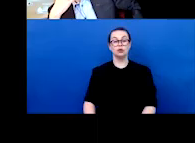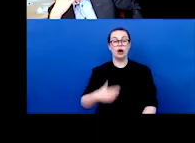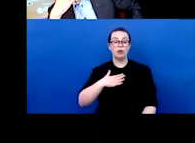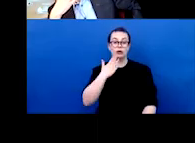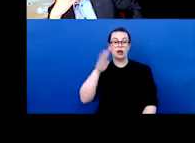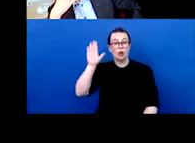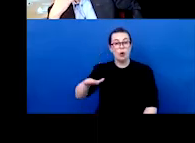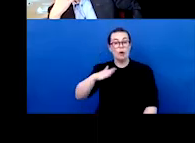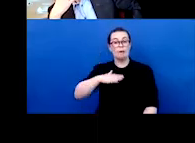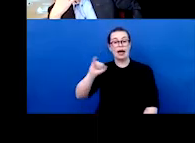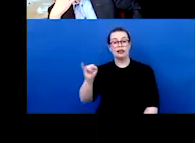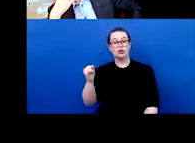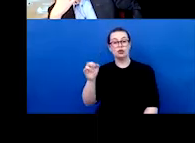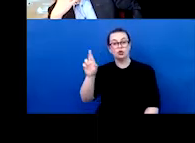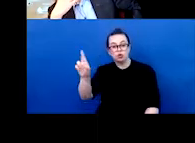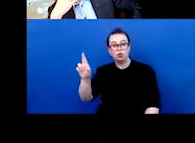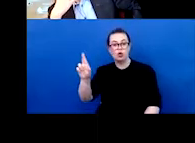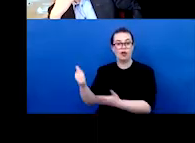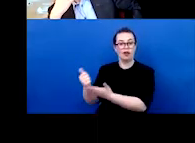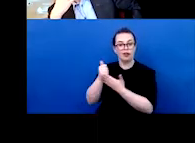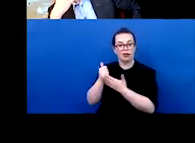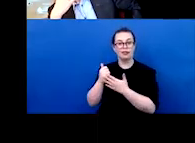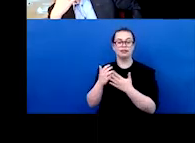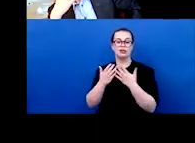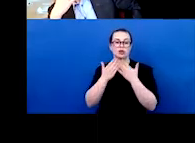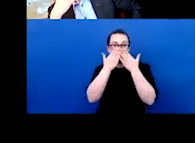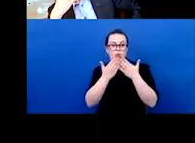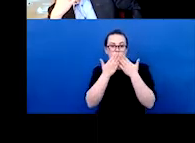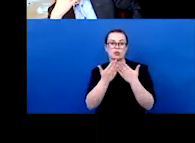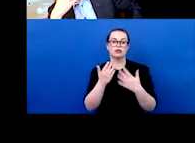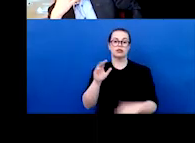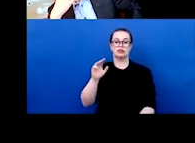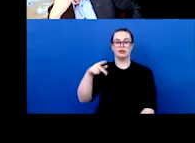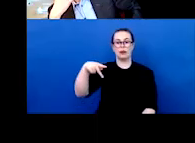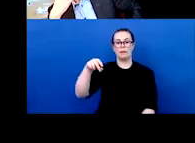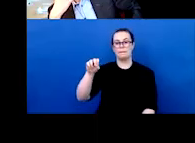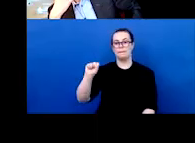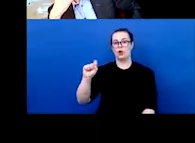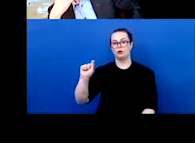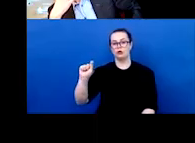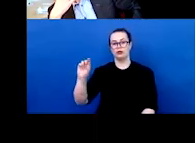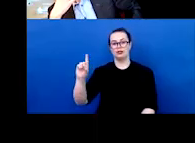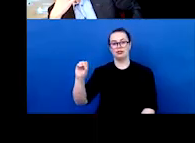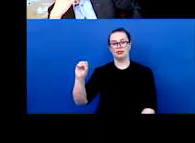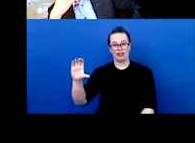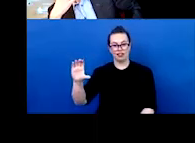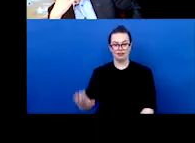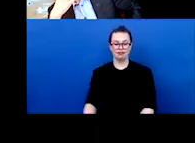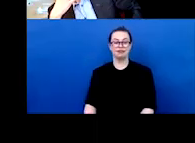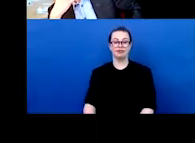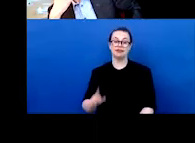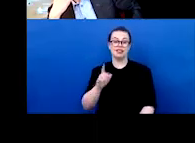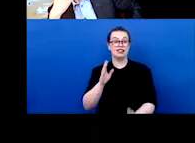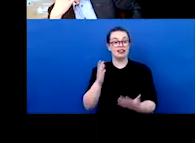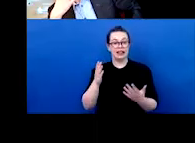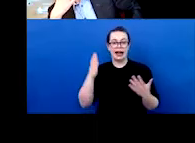here, students and postdocs, although as is often the case, one can only